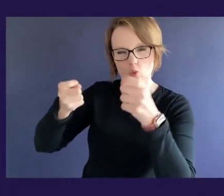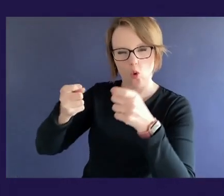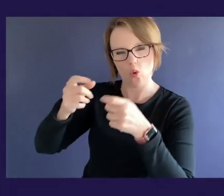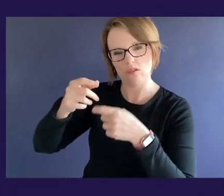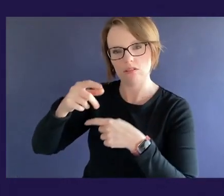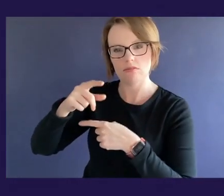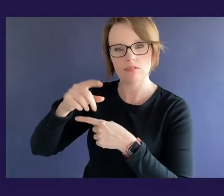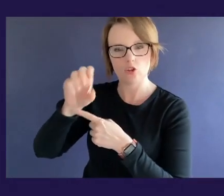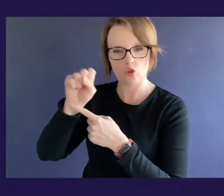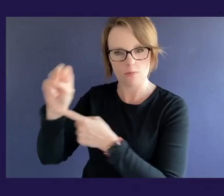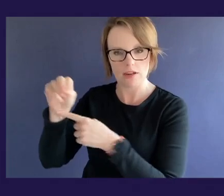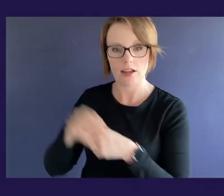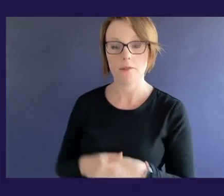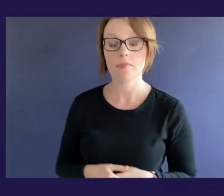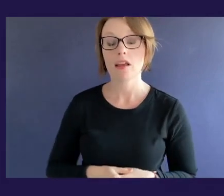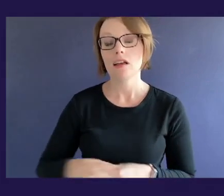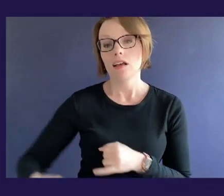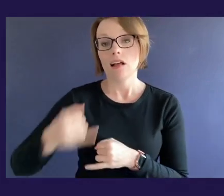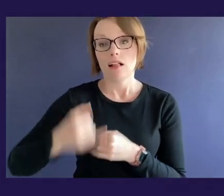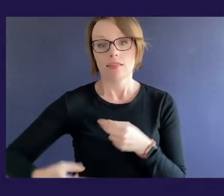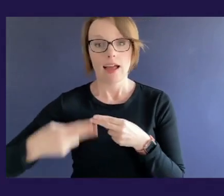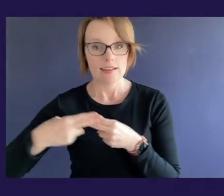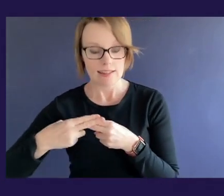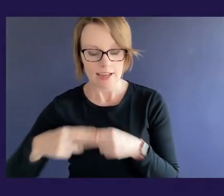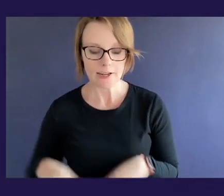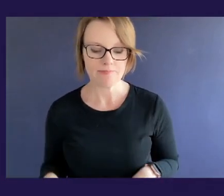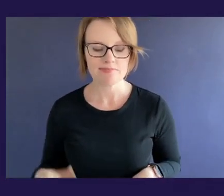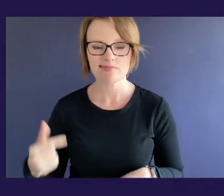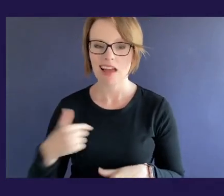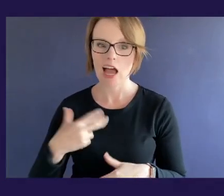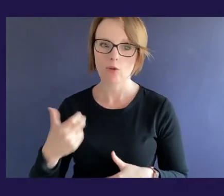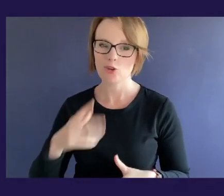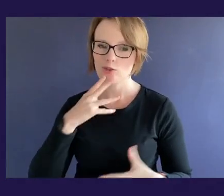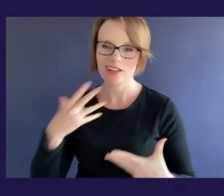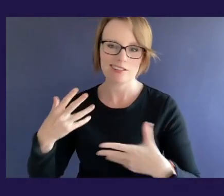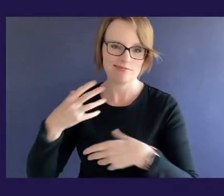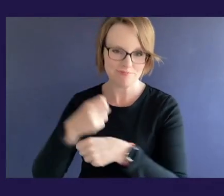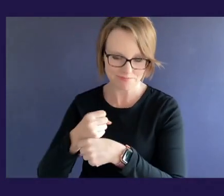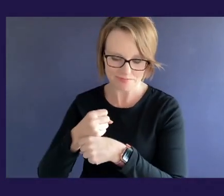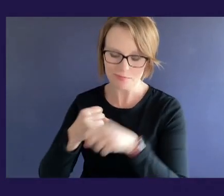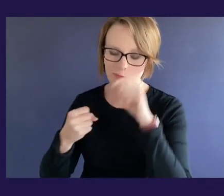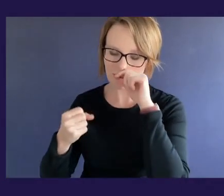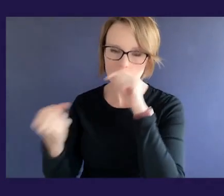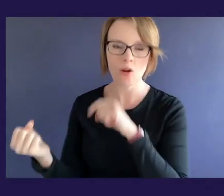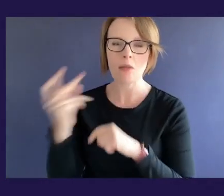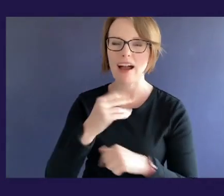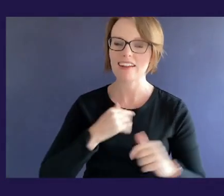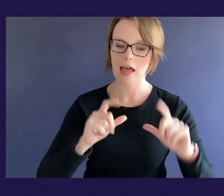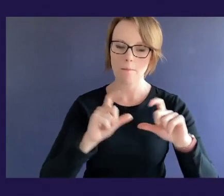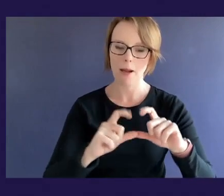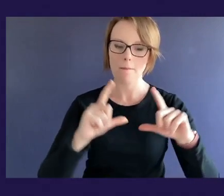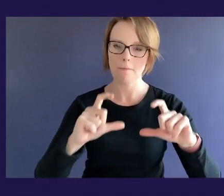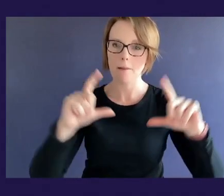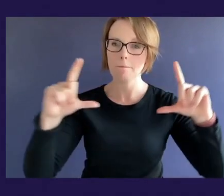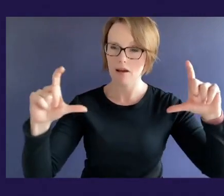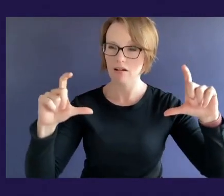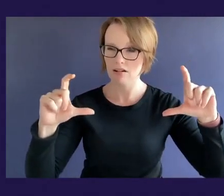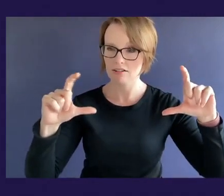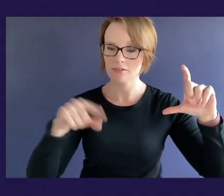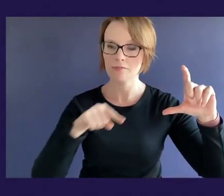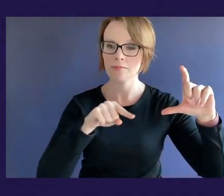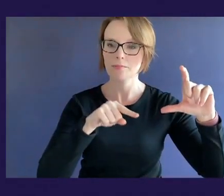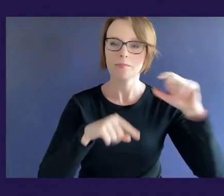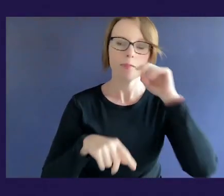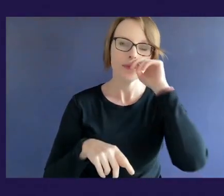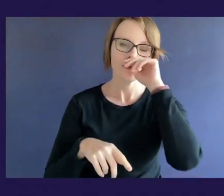and then finally, I just want to wrap it up by bringing it back to the entire model, again, that social ecological model. So I've been talking about these